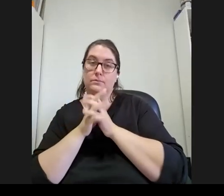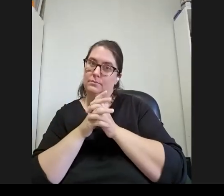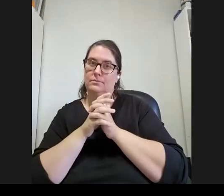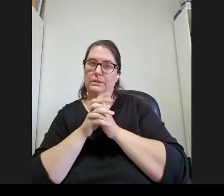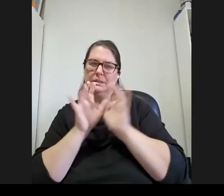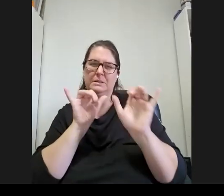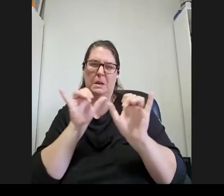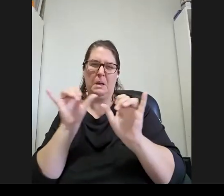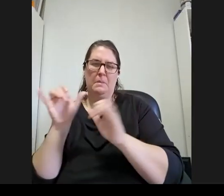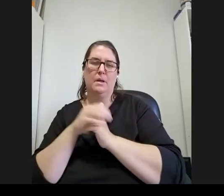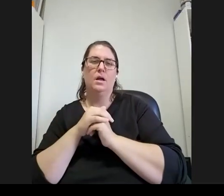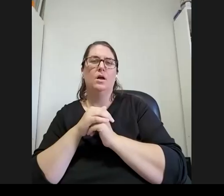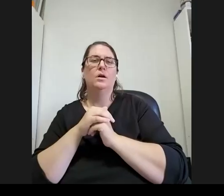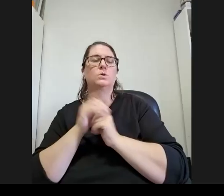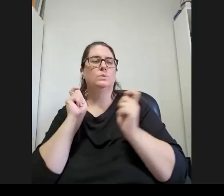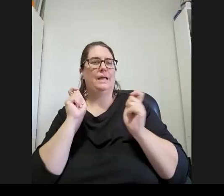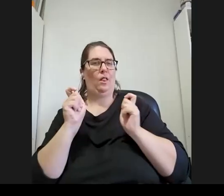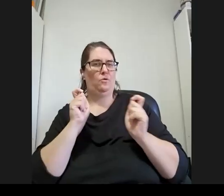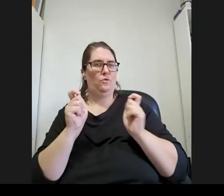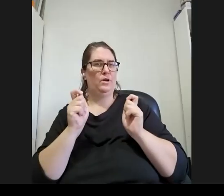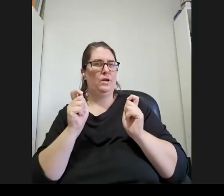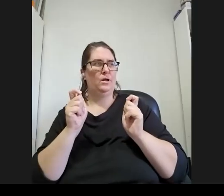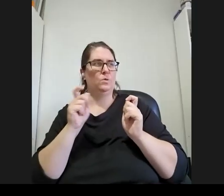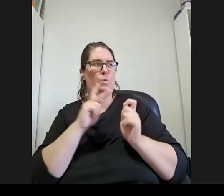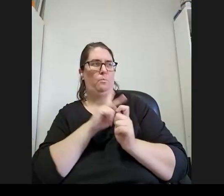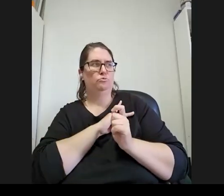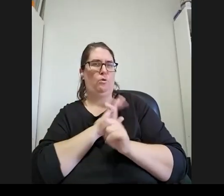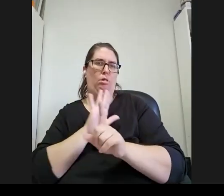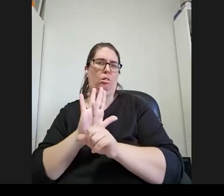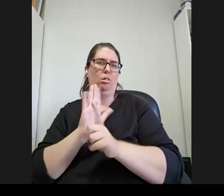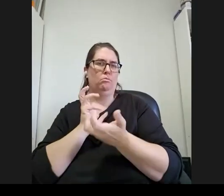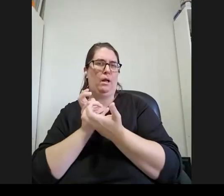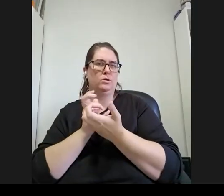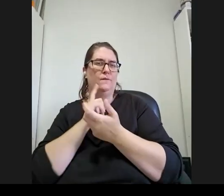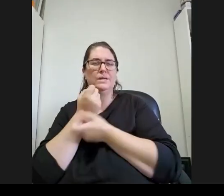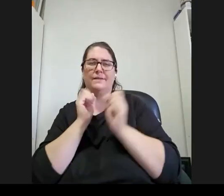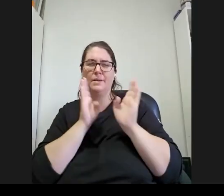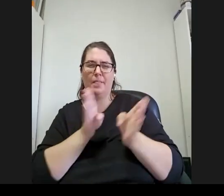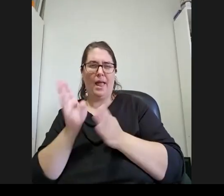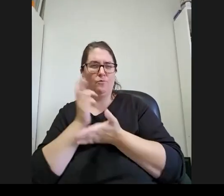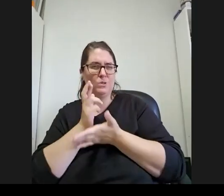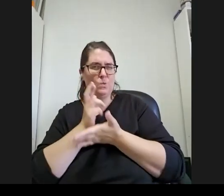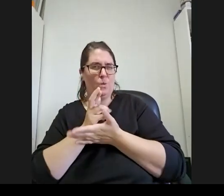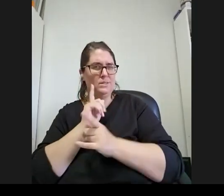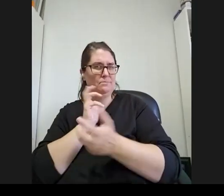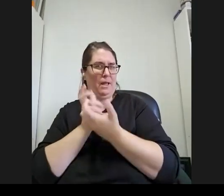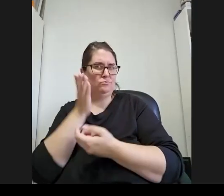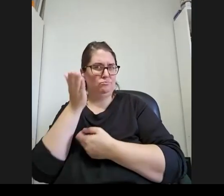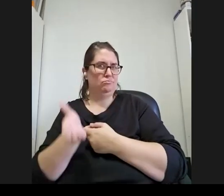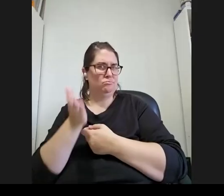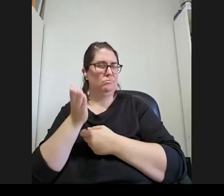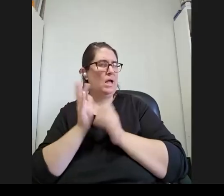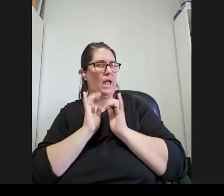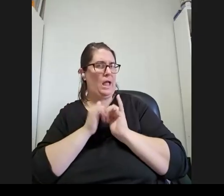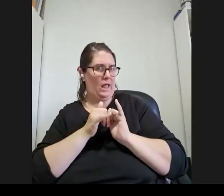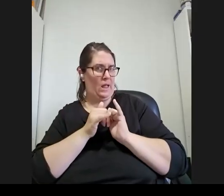of questions about tailoring or personalizing the safety plan and resources that are generated.